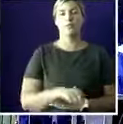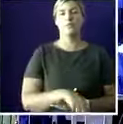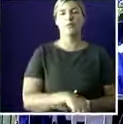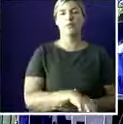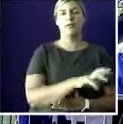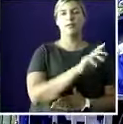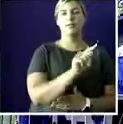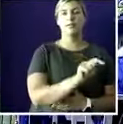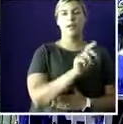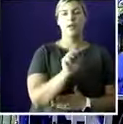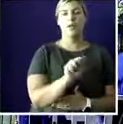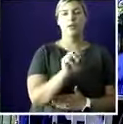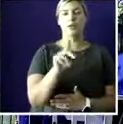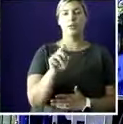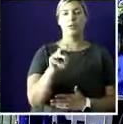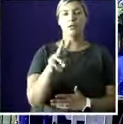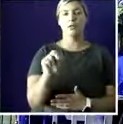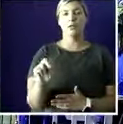Tyler Aaron Dunn.